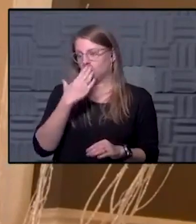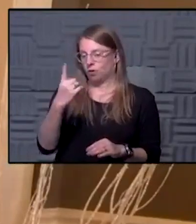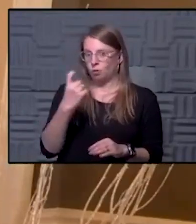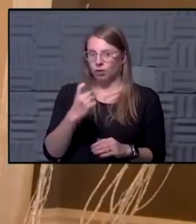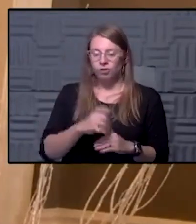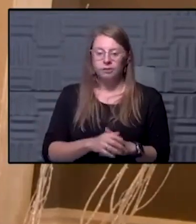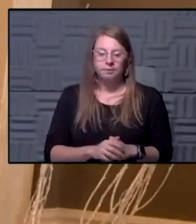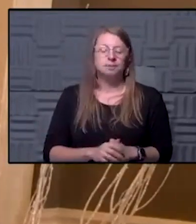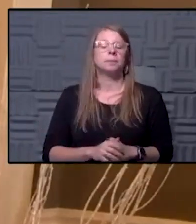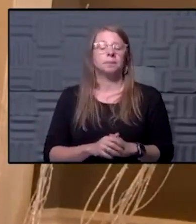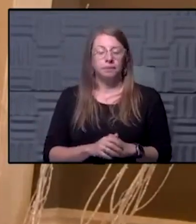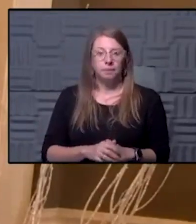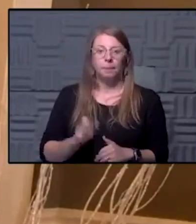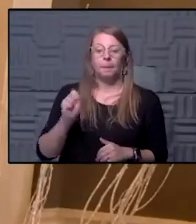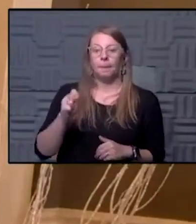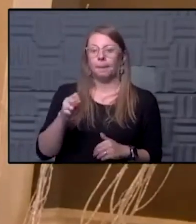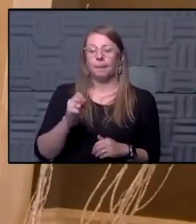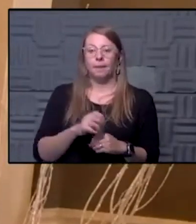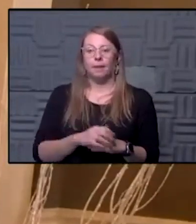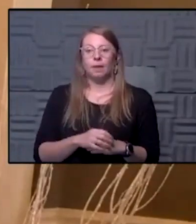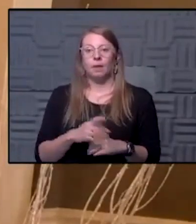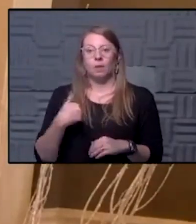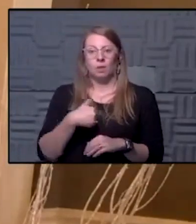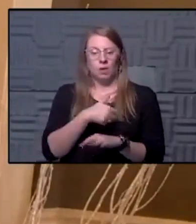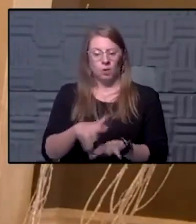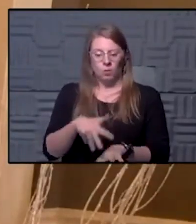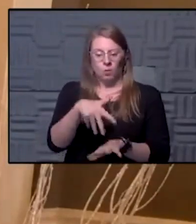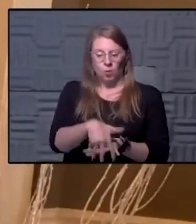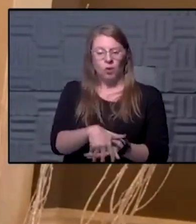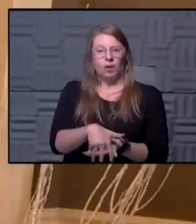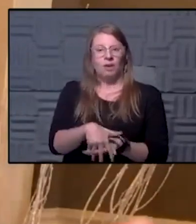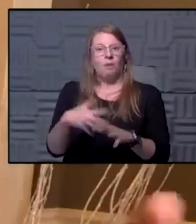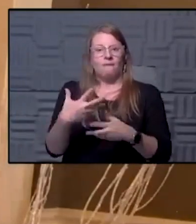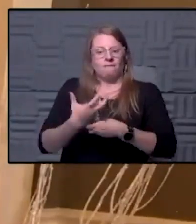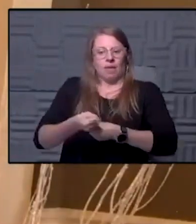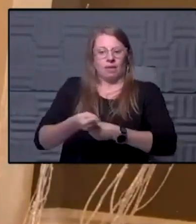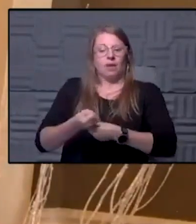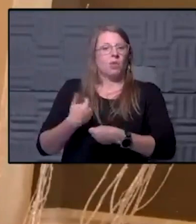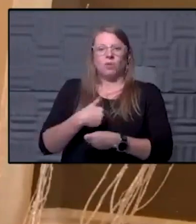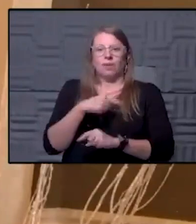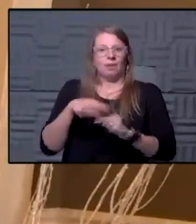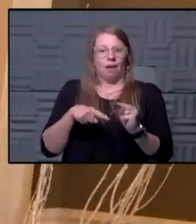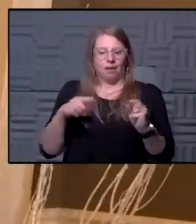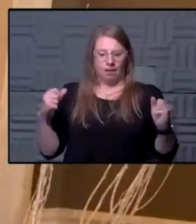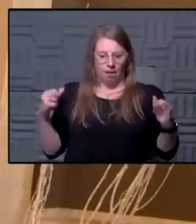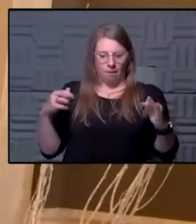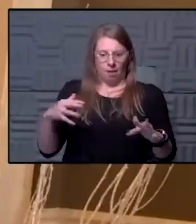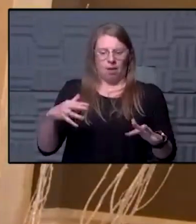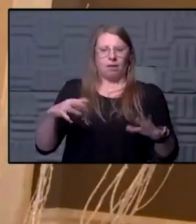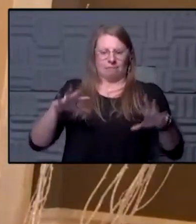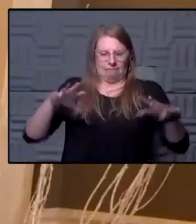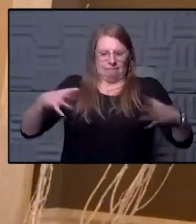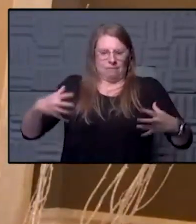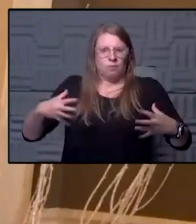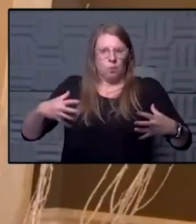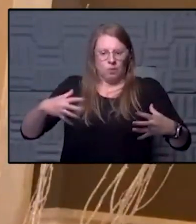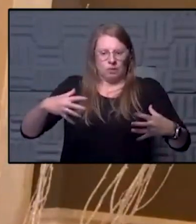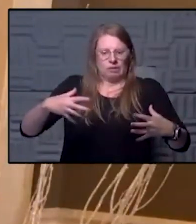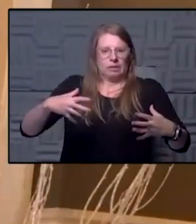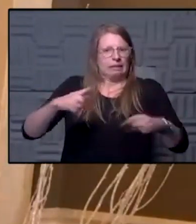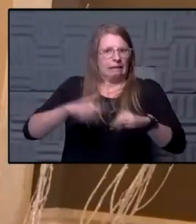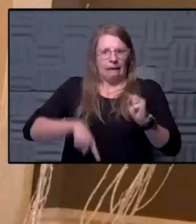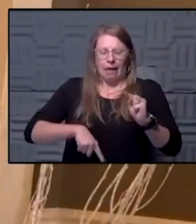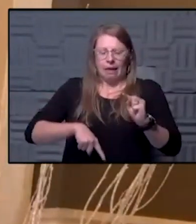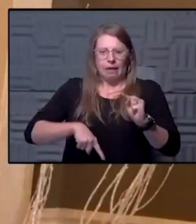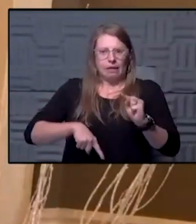and absolutely. See, we're rooted in faith, and when we cannot come together as a congregation, my